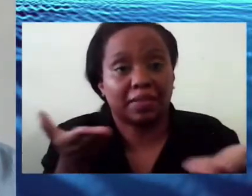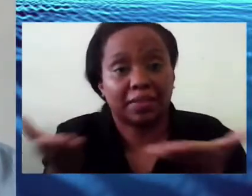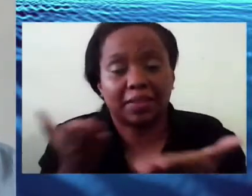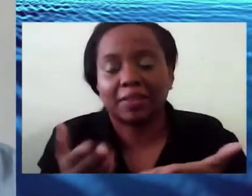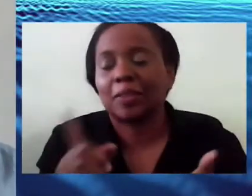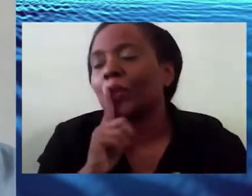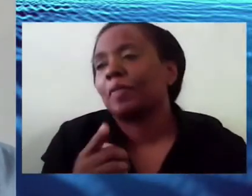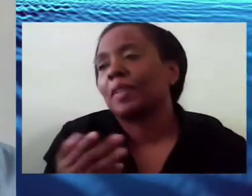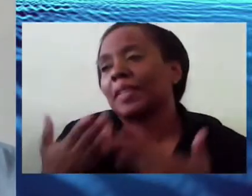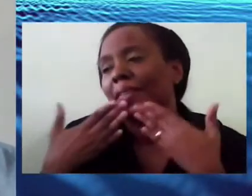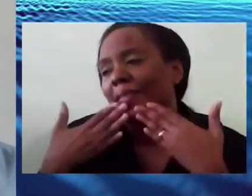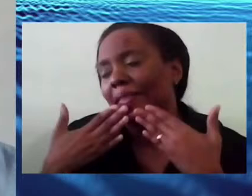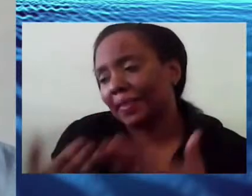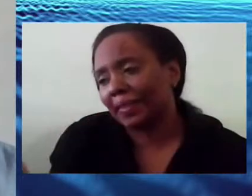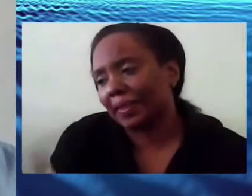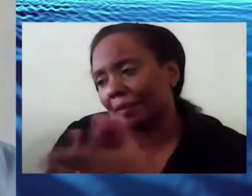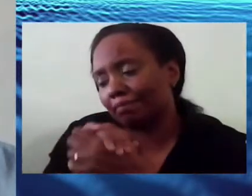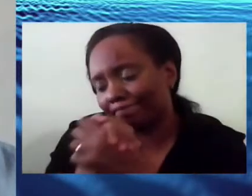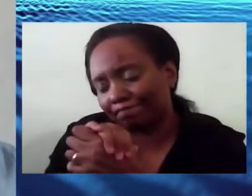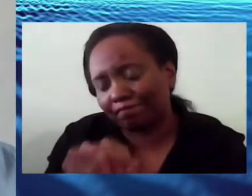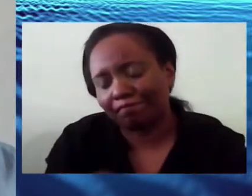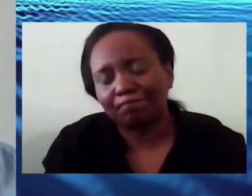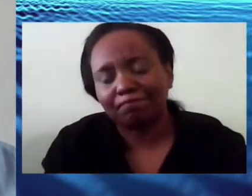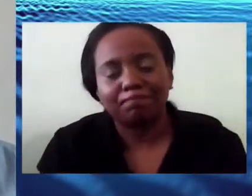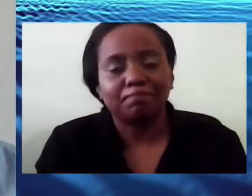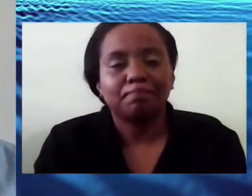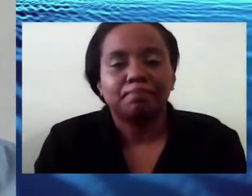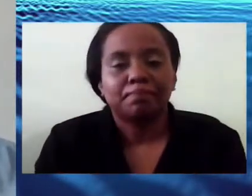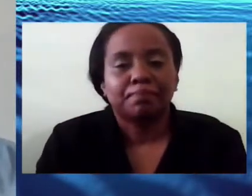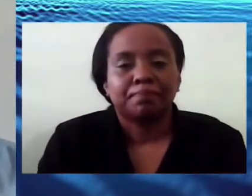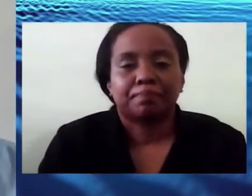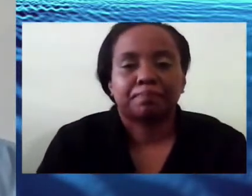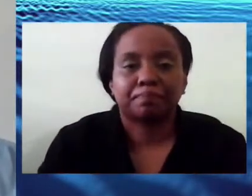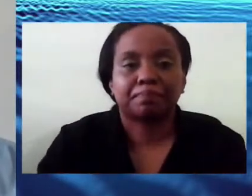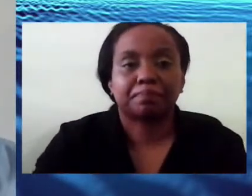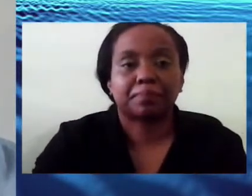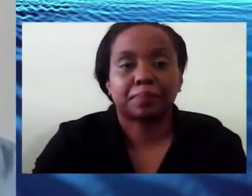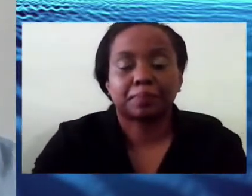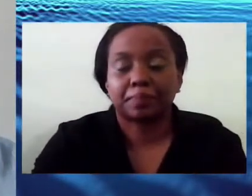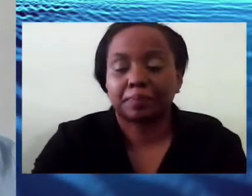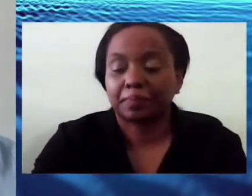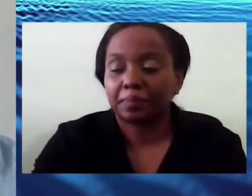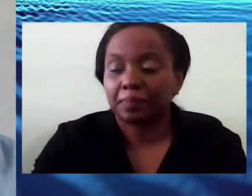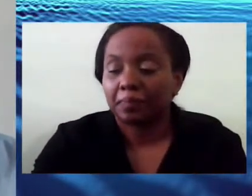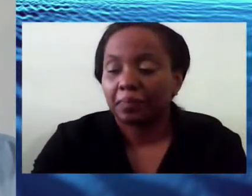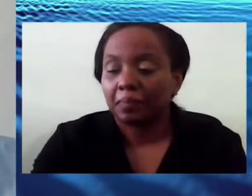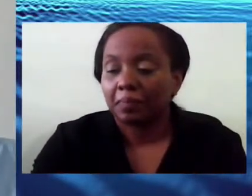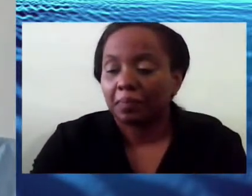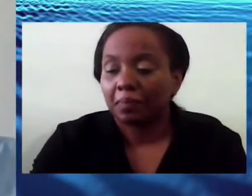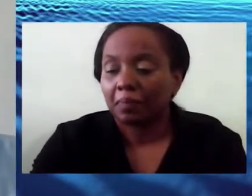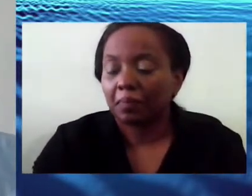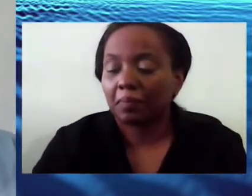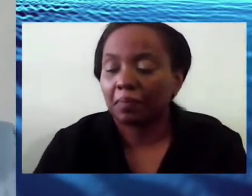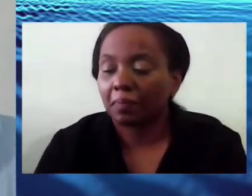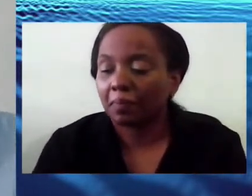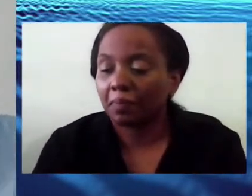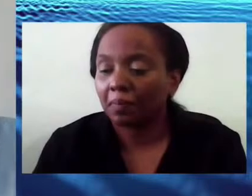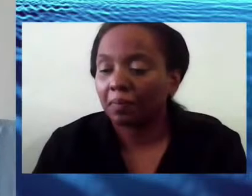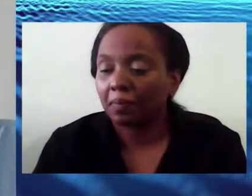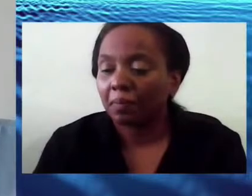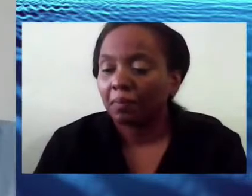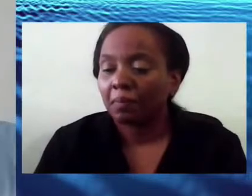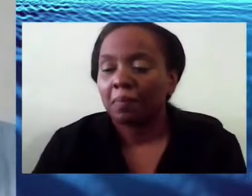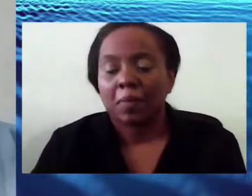salute you today. The place that was most affected today, however, was the Lady Mead Reference